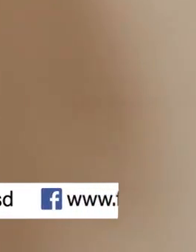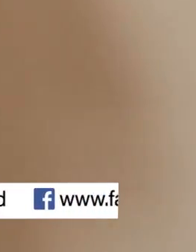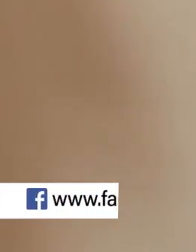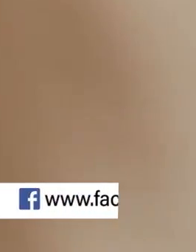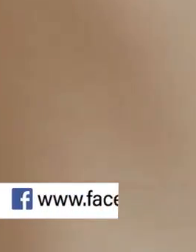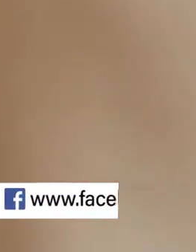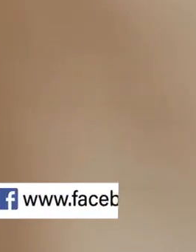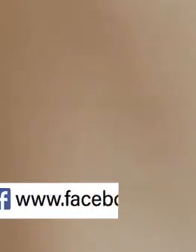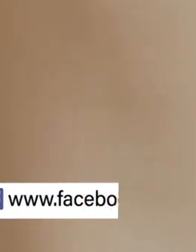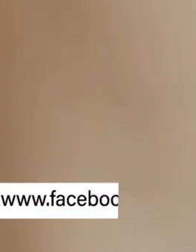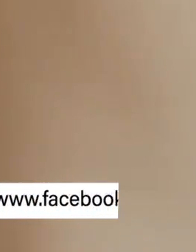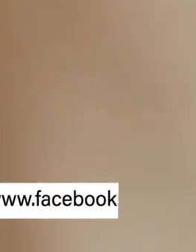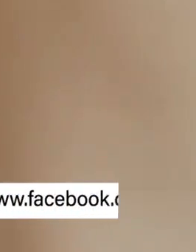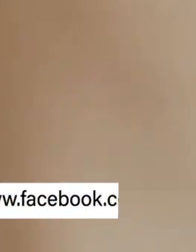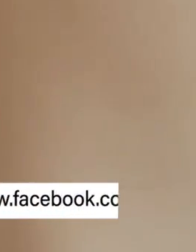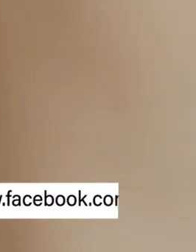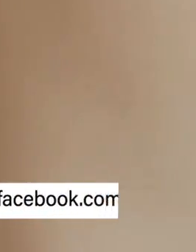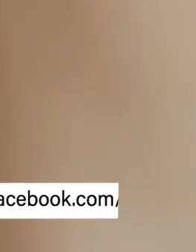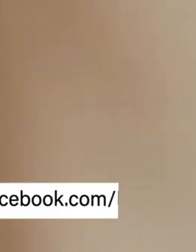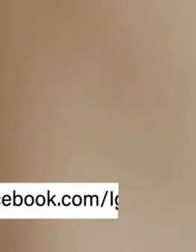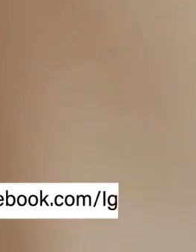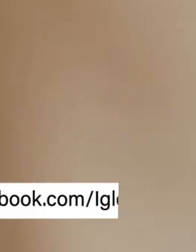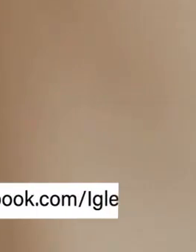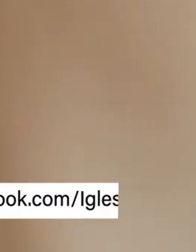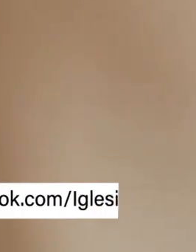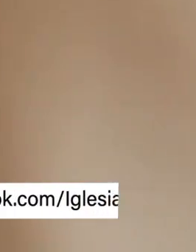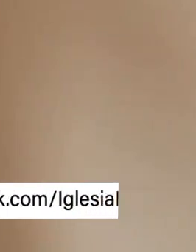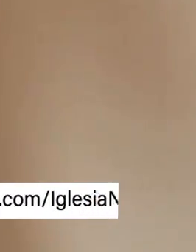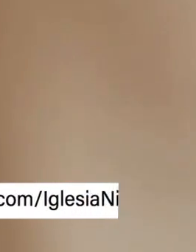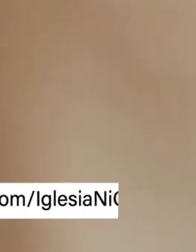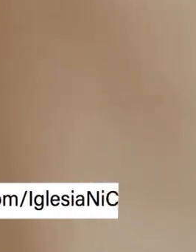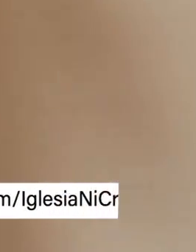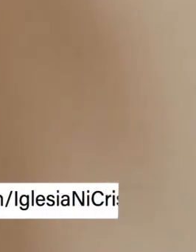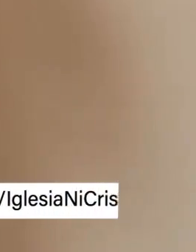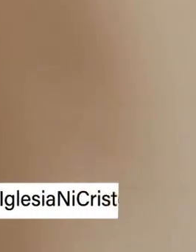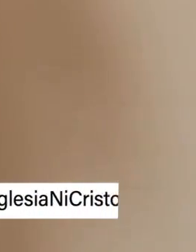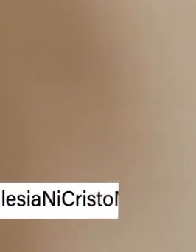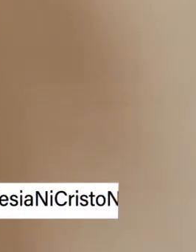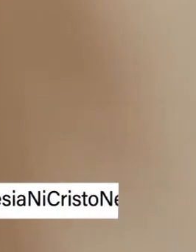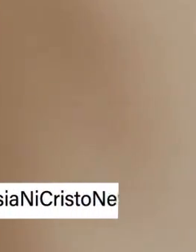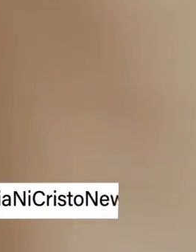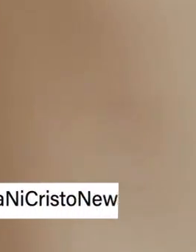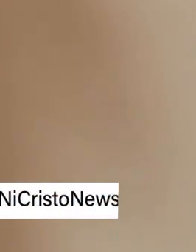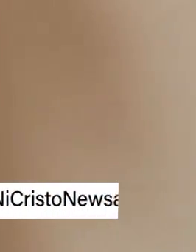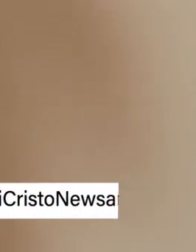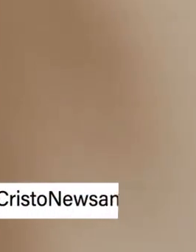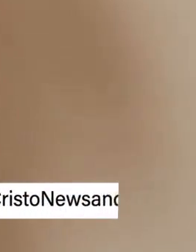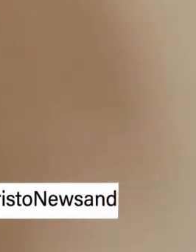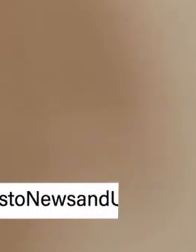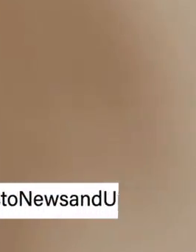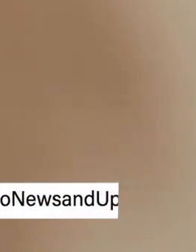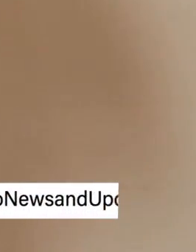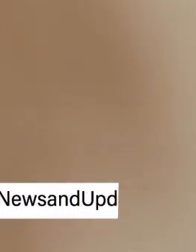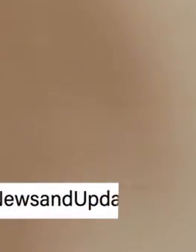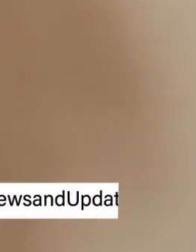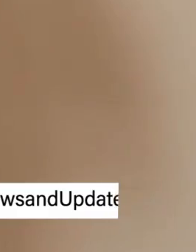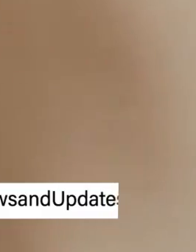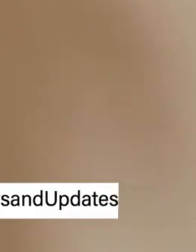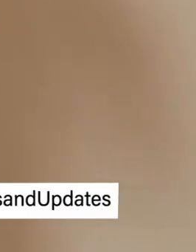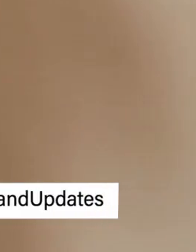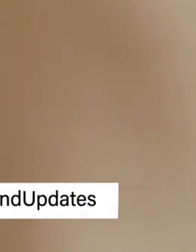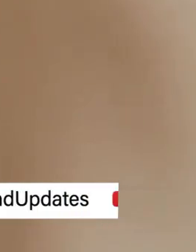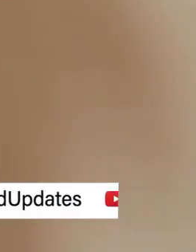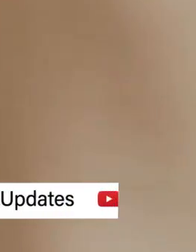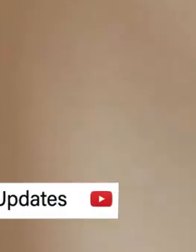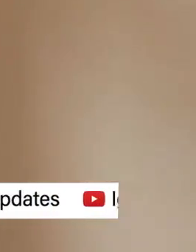I understand the lesson well. Thanks to Brother Eduardo V. Manalo. In the past, I did